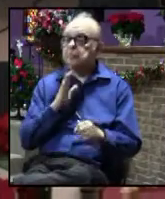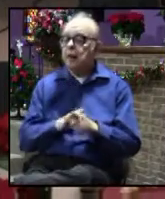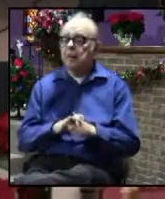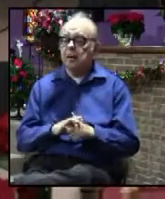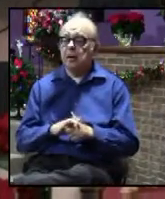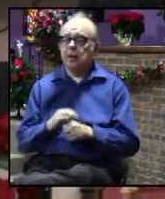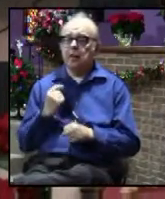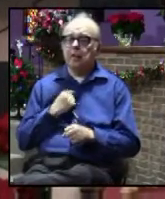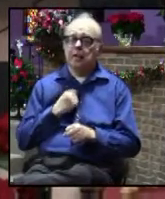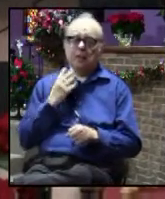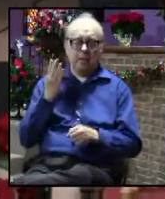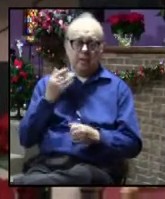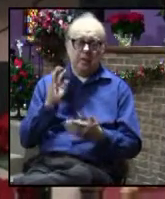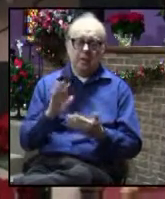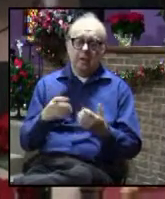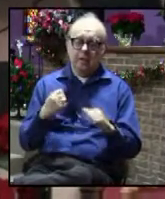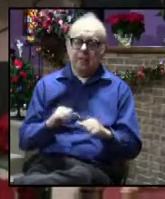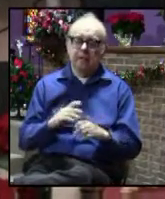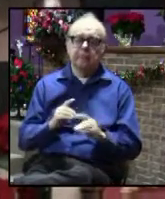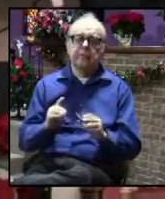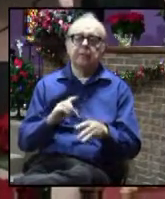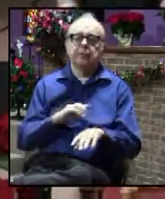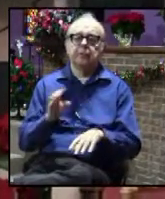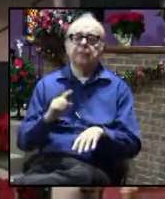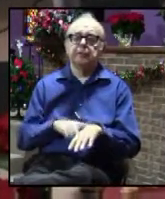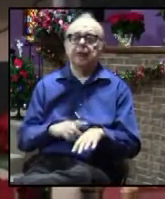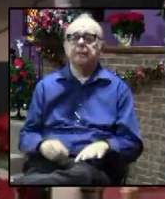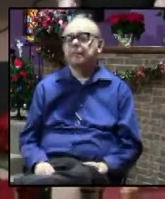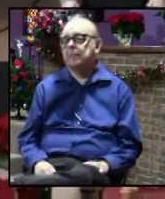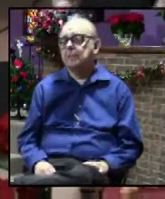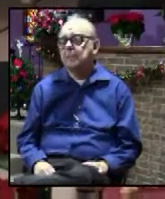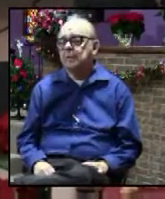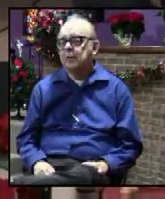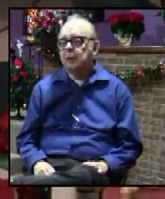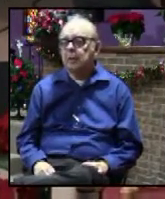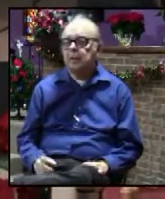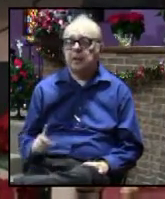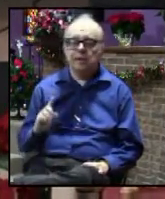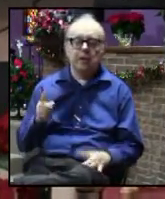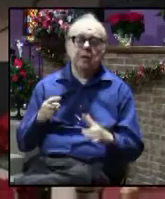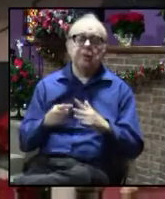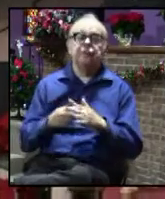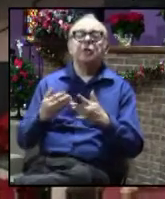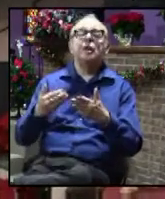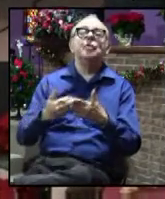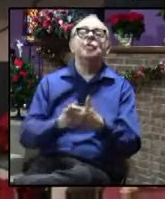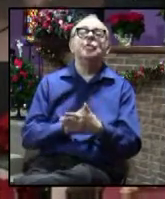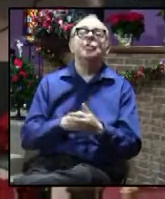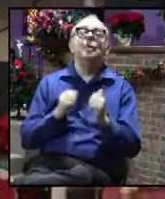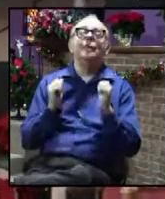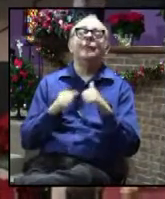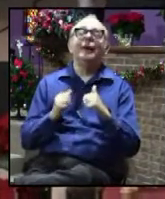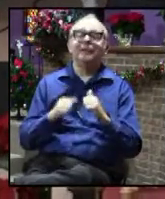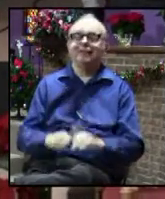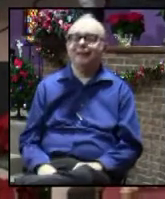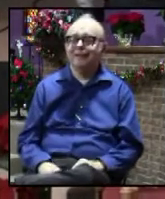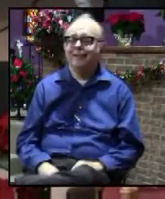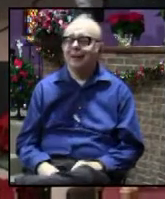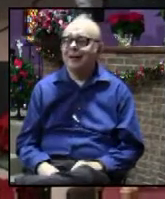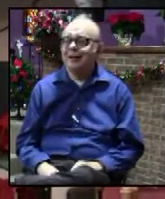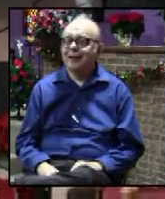We're going to forget about all the fights we had during Christmas. And we're going to start a new one.